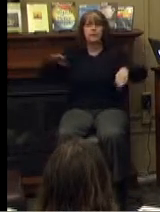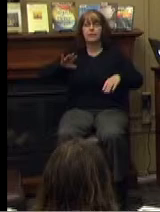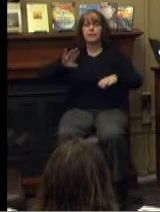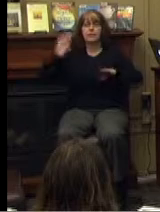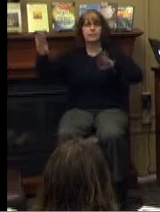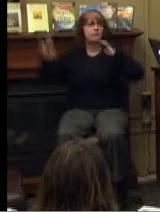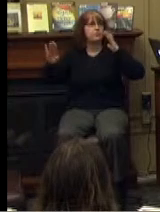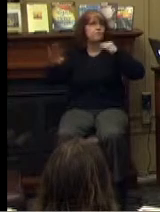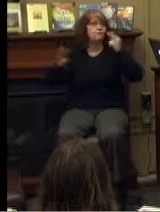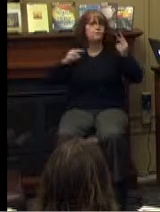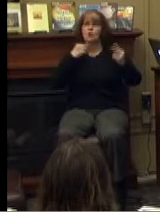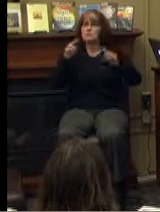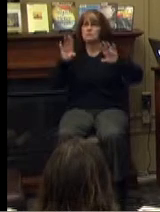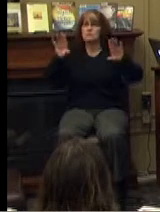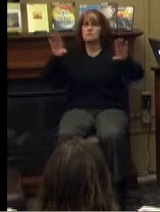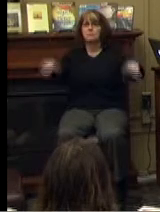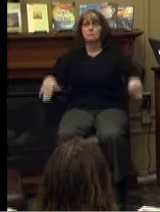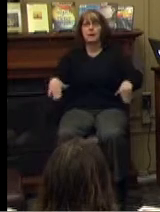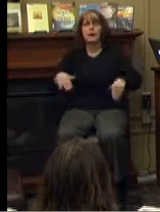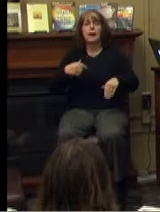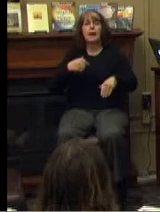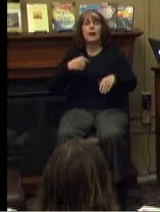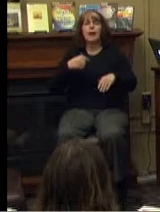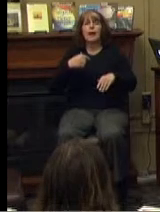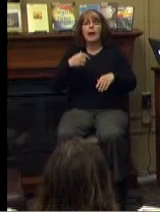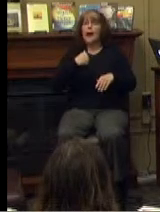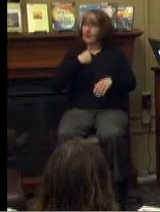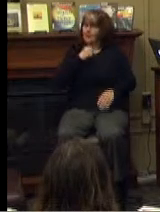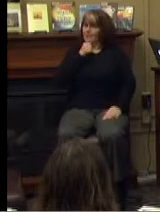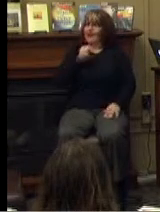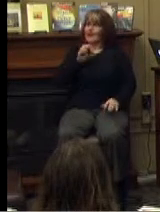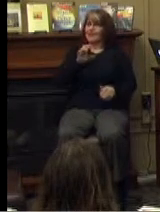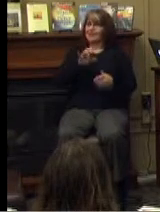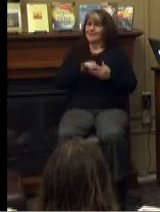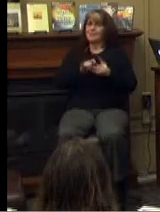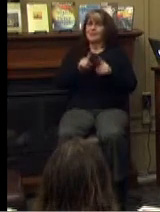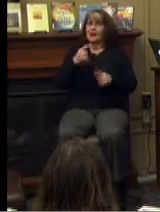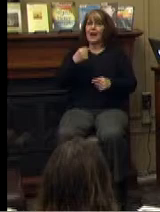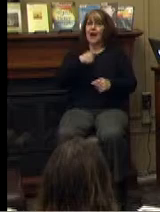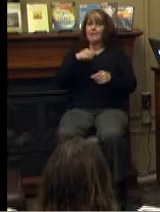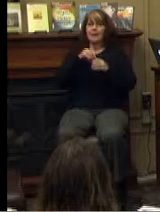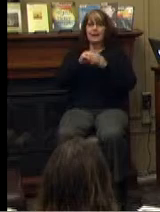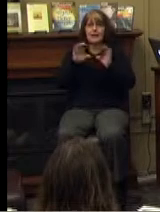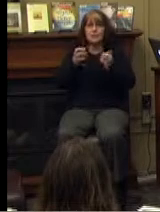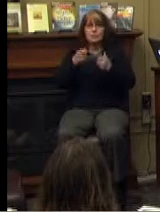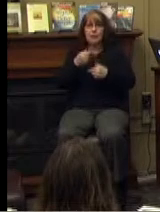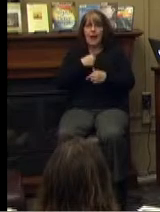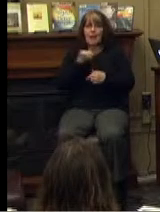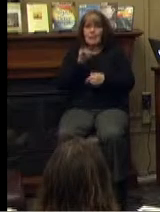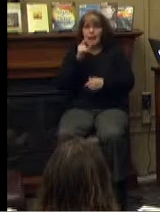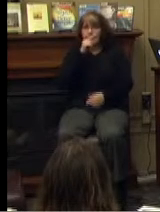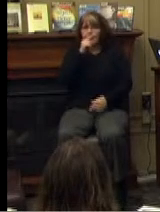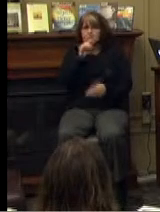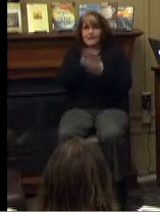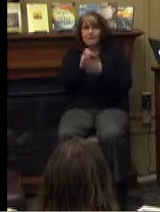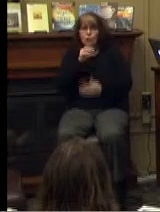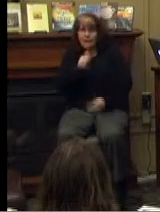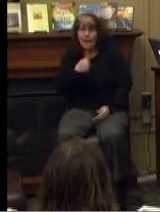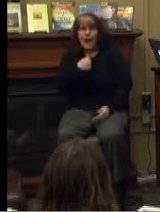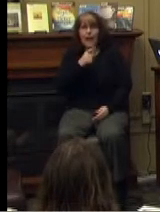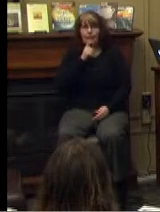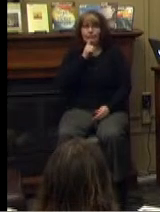who, and I am not one of those, believe it or not, who in a classroom, I'm like a mouse. I don't say anything.